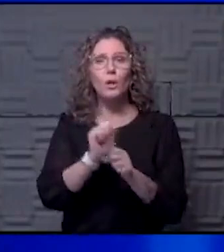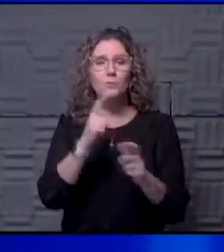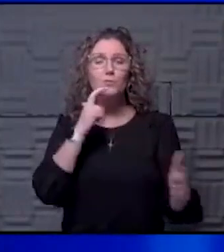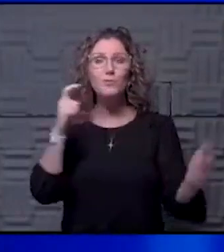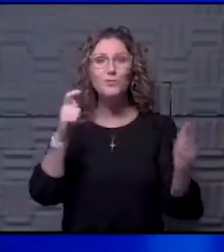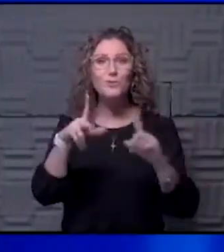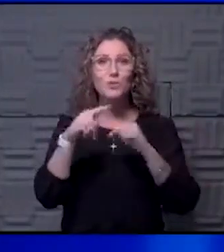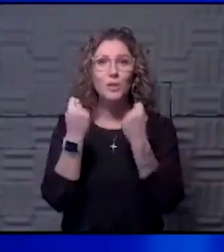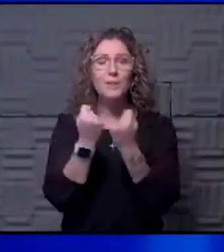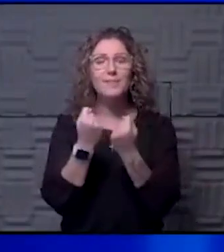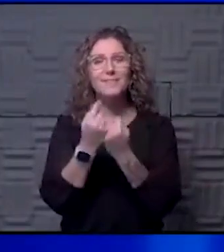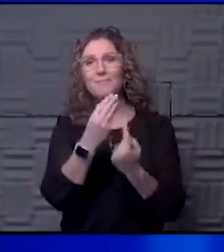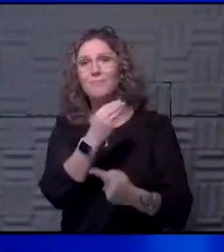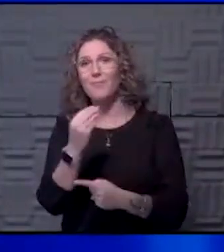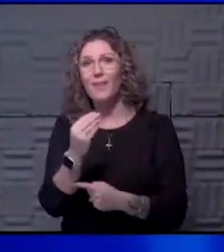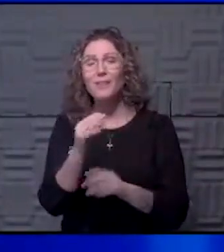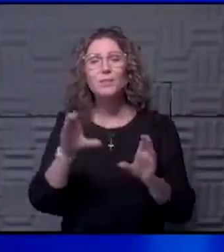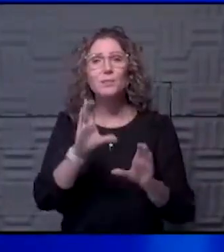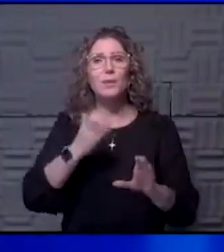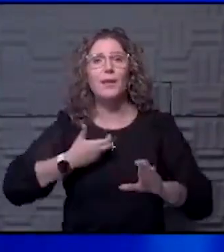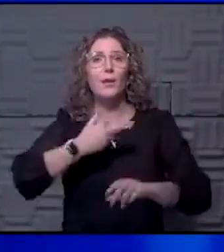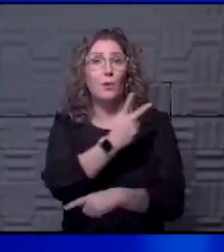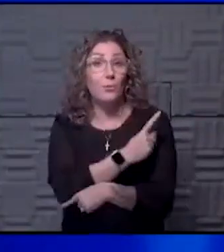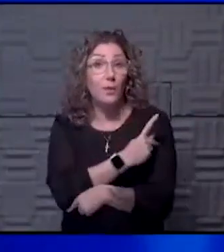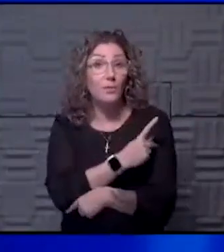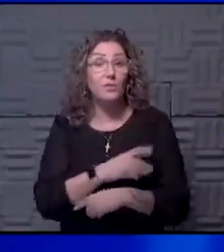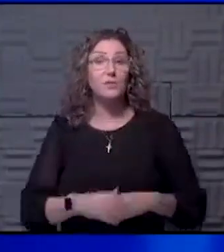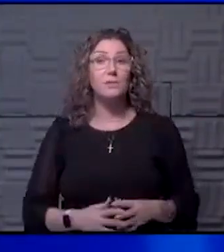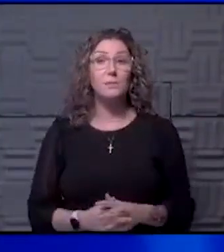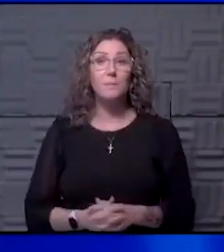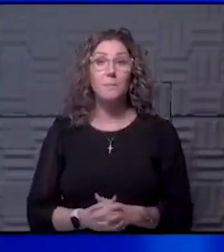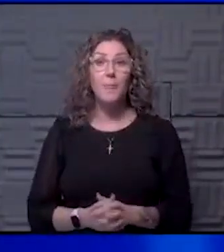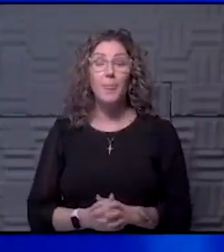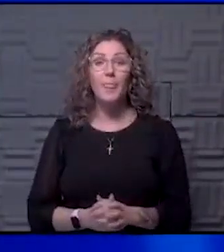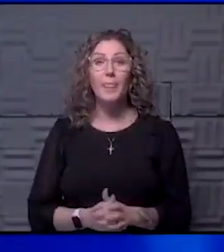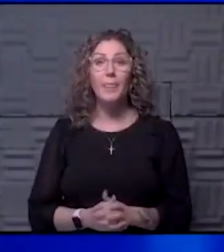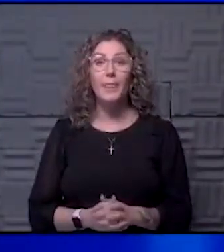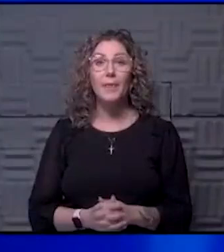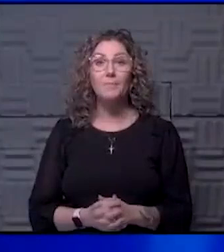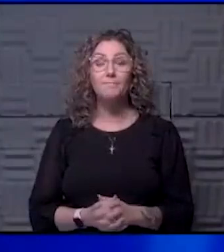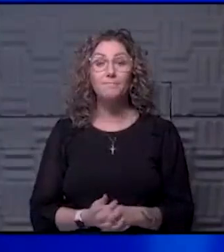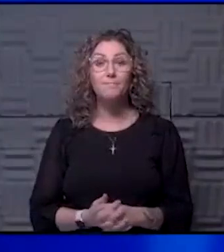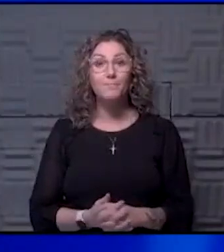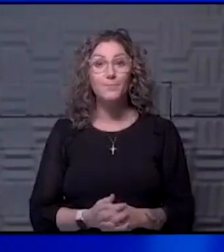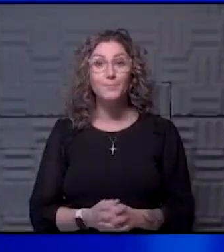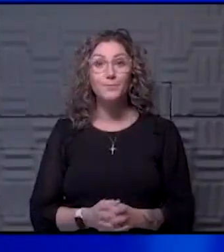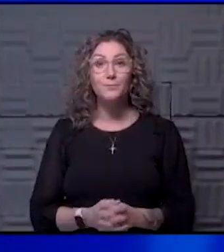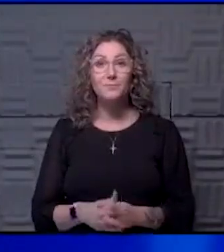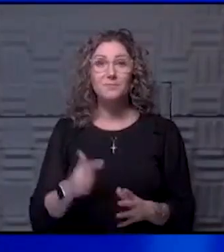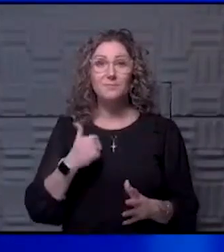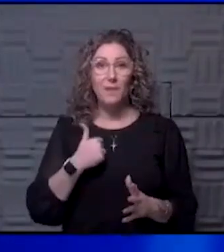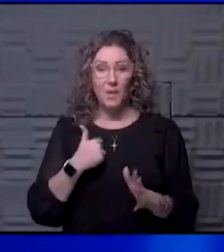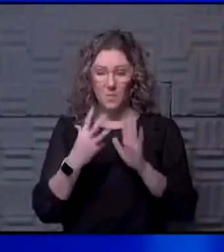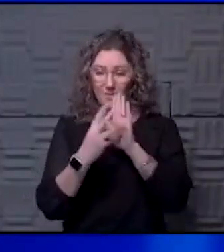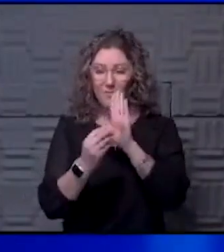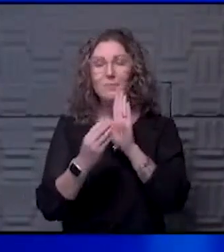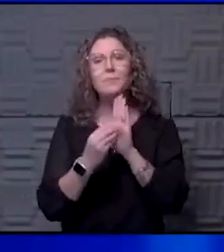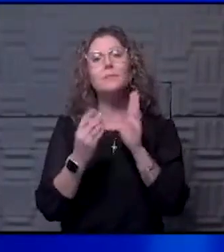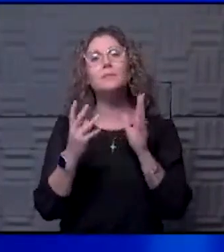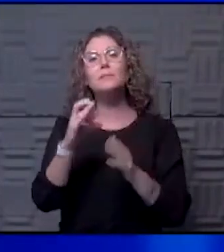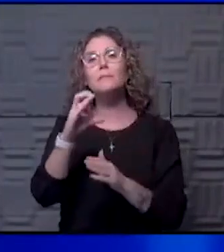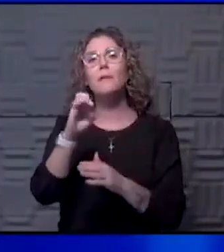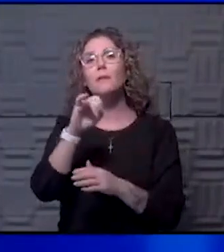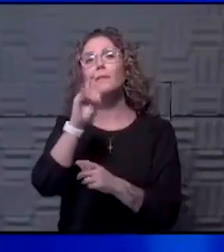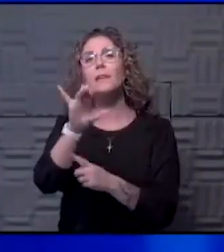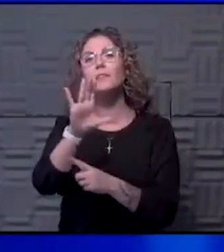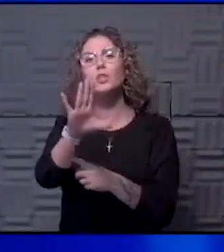large team, are doing for our patients. I would echo a little bit of Casey's